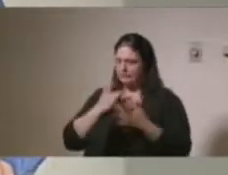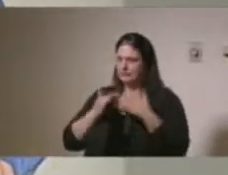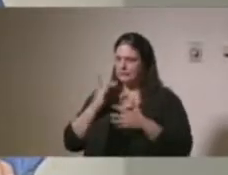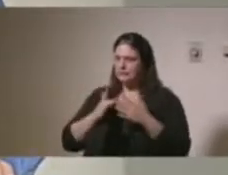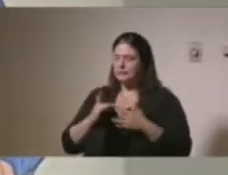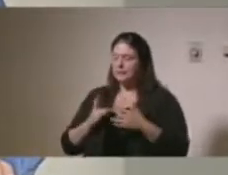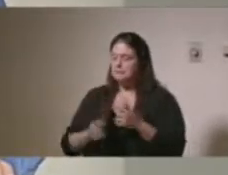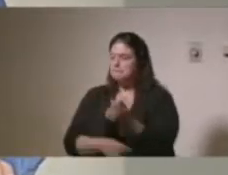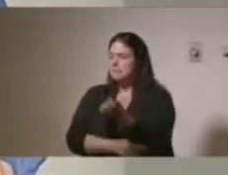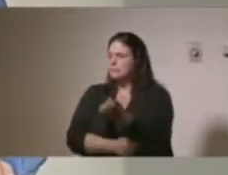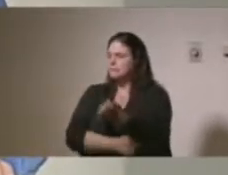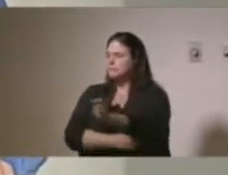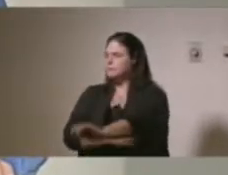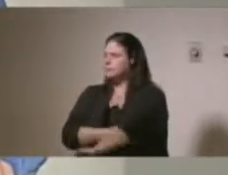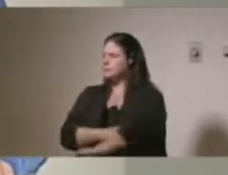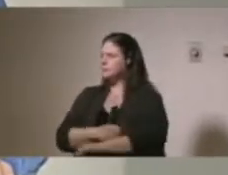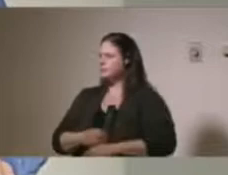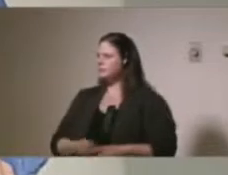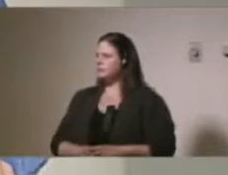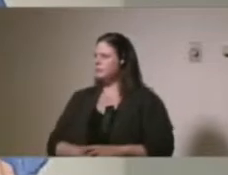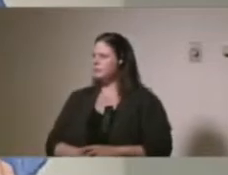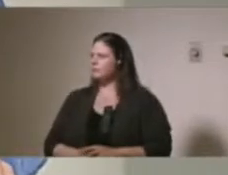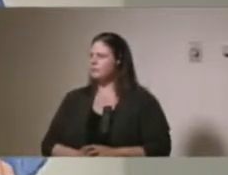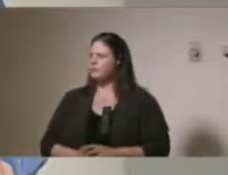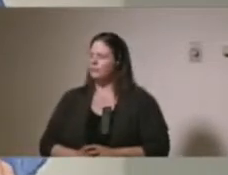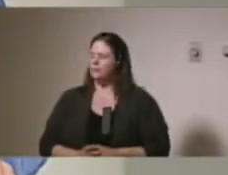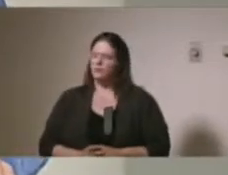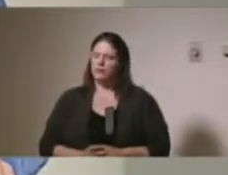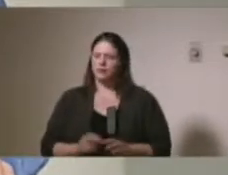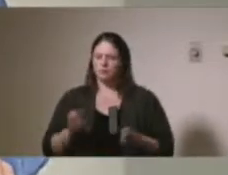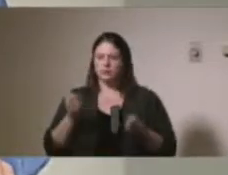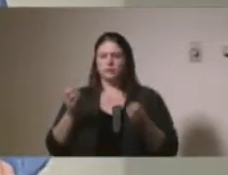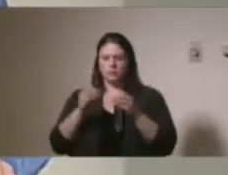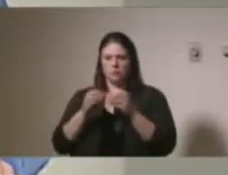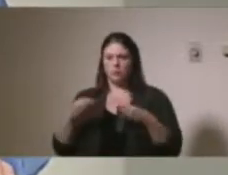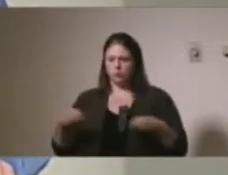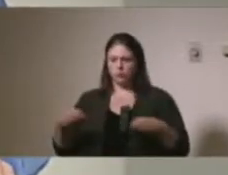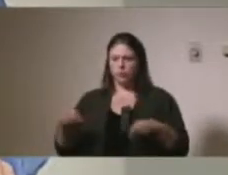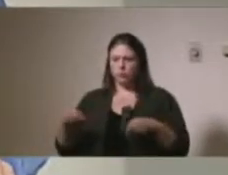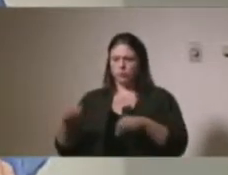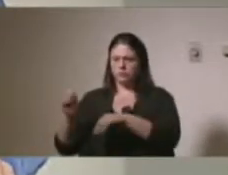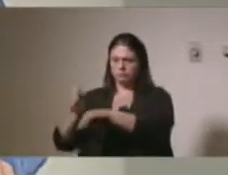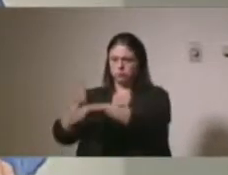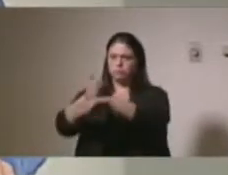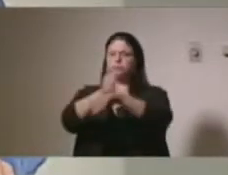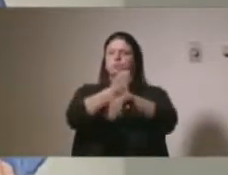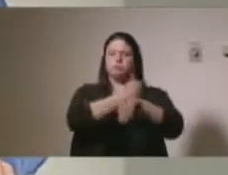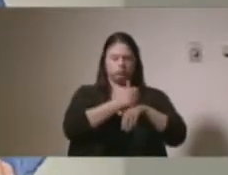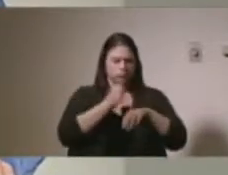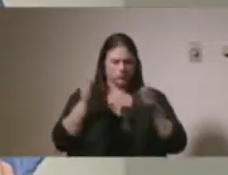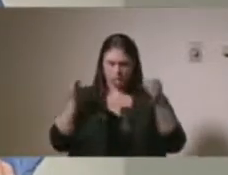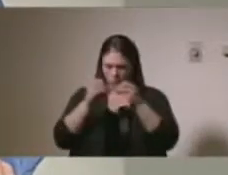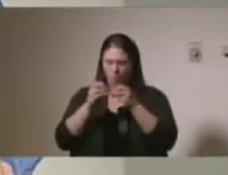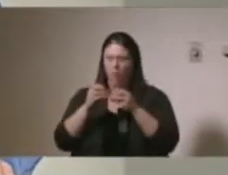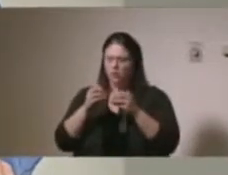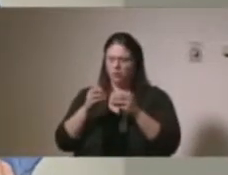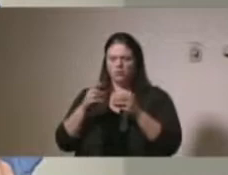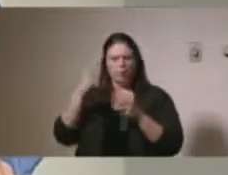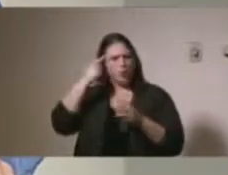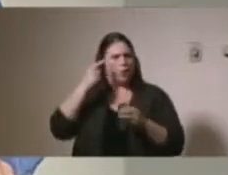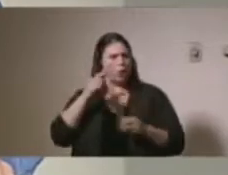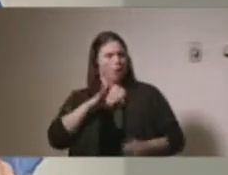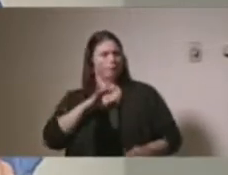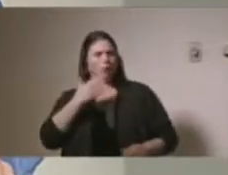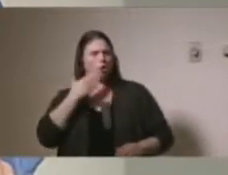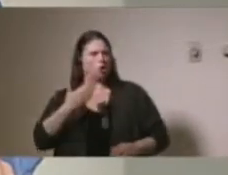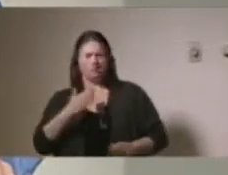up, it's actually a sign and a symbol of how poor your economy is doing. When you actually start seeing cash